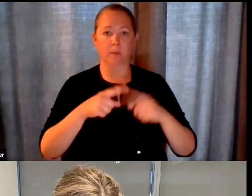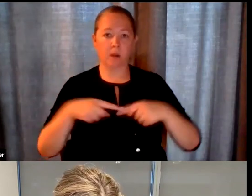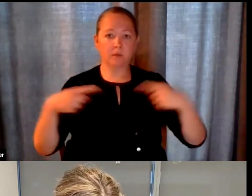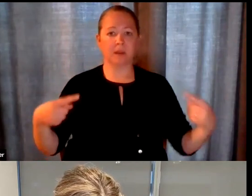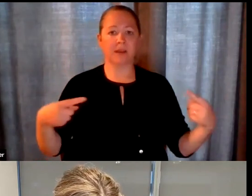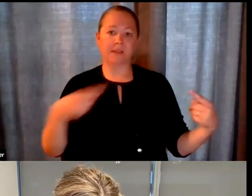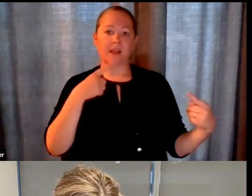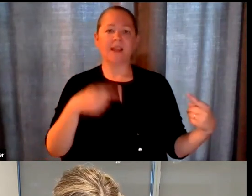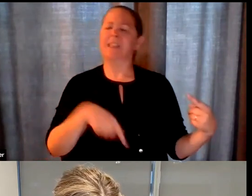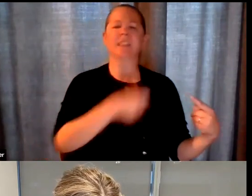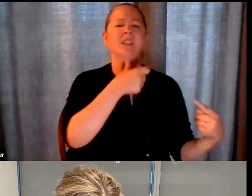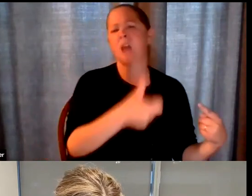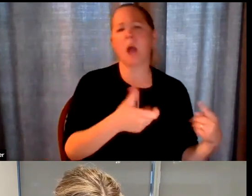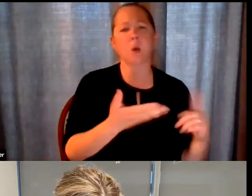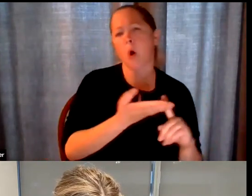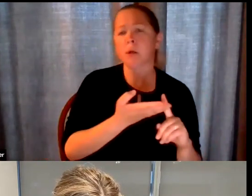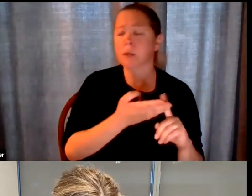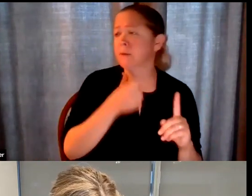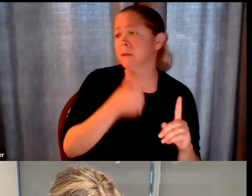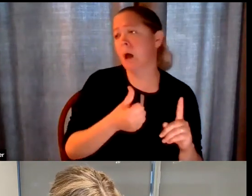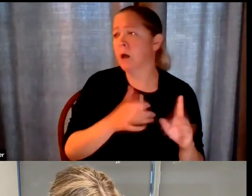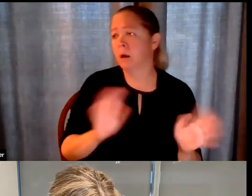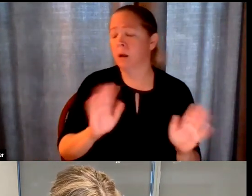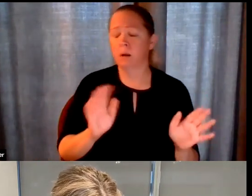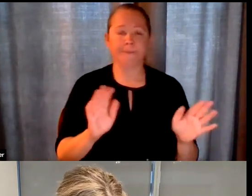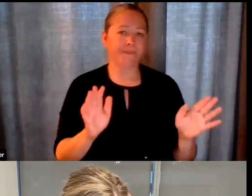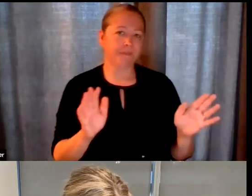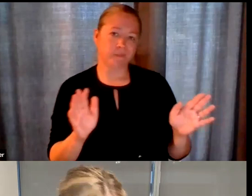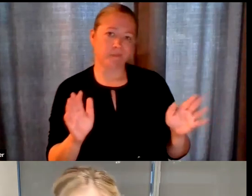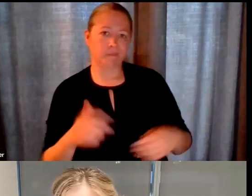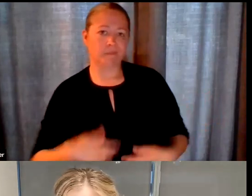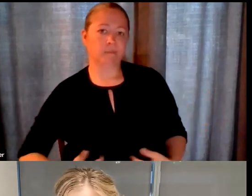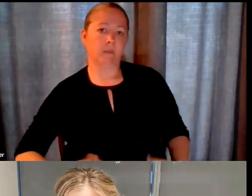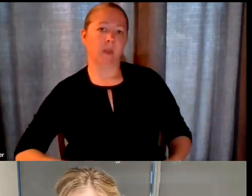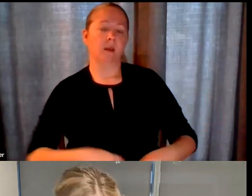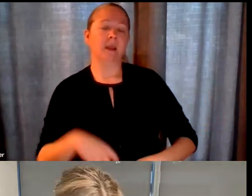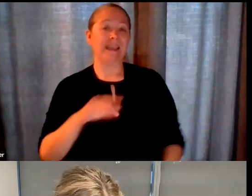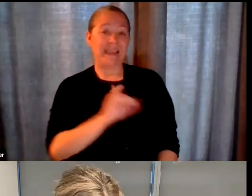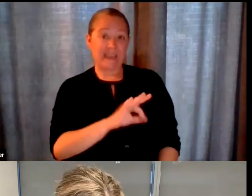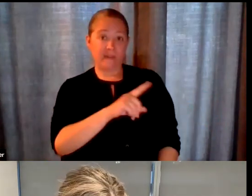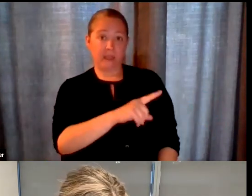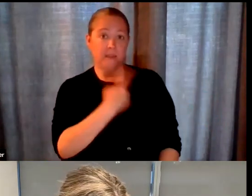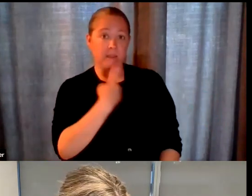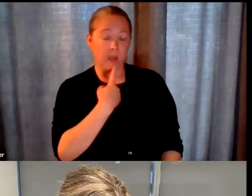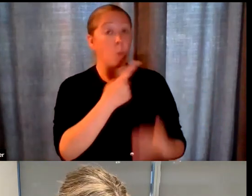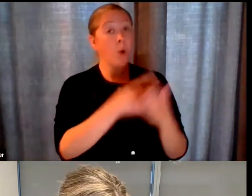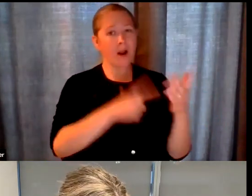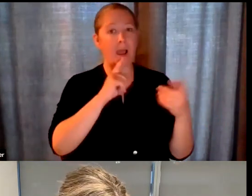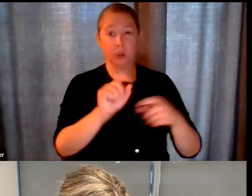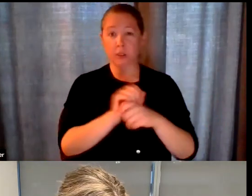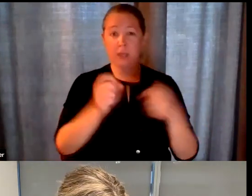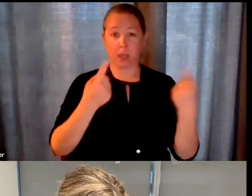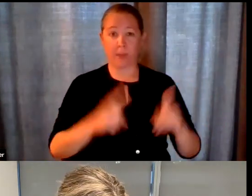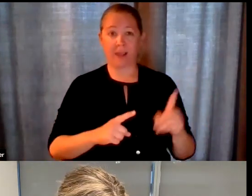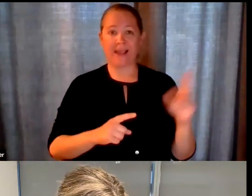coercive. There's maybe a silver lining to that. If he had said that what actually happened here, where Kennedy had